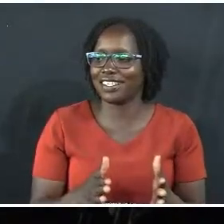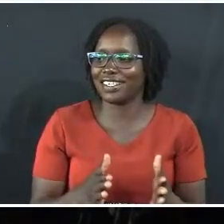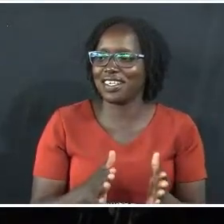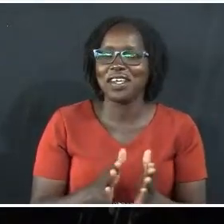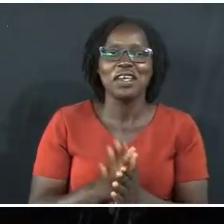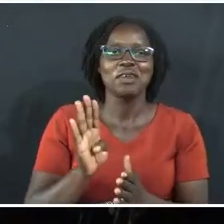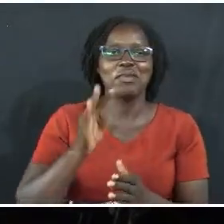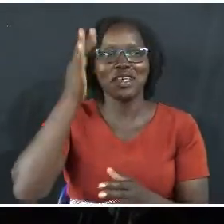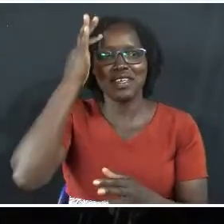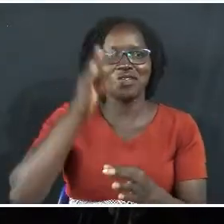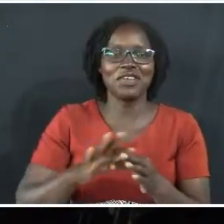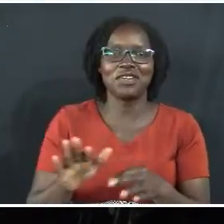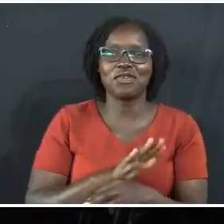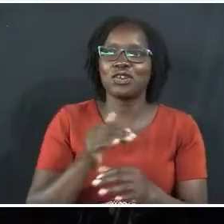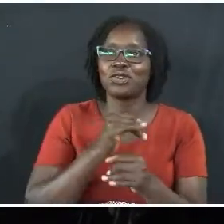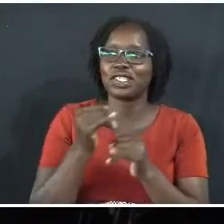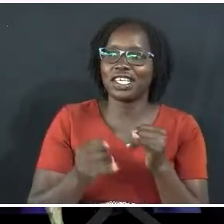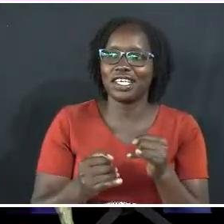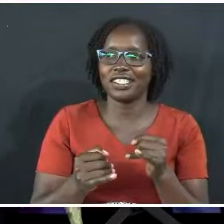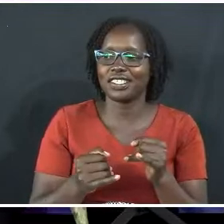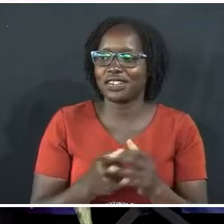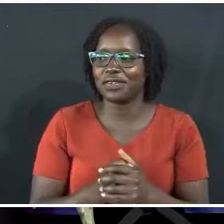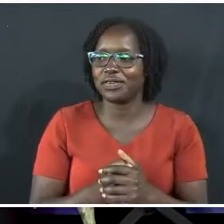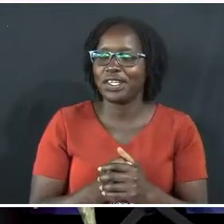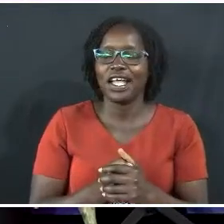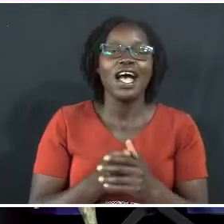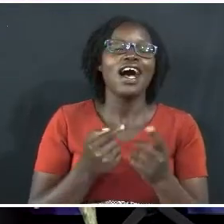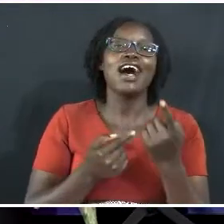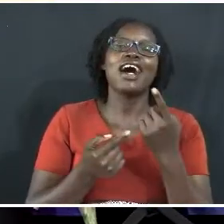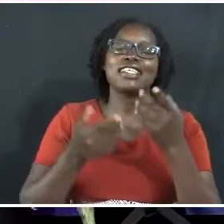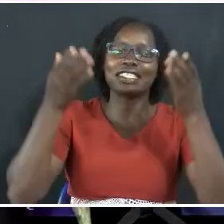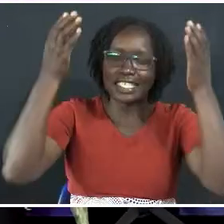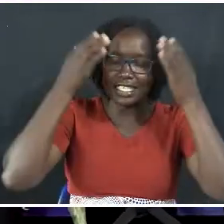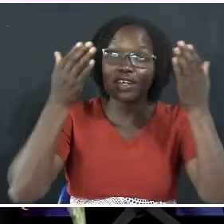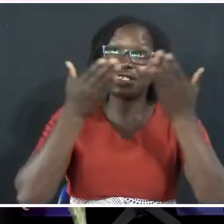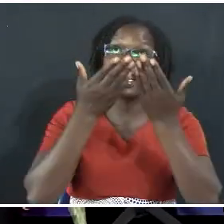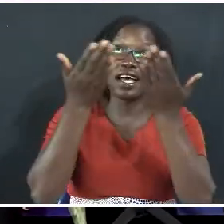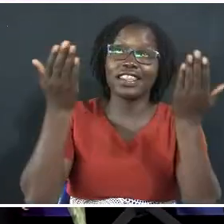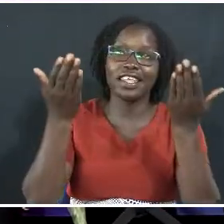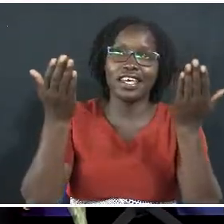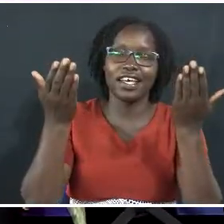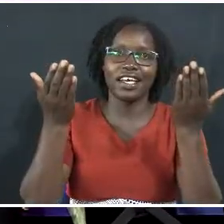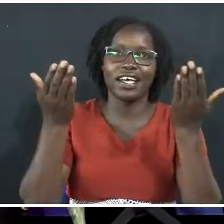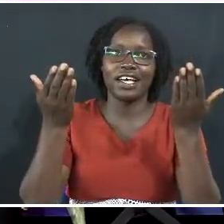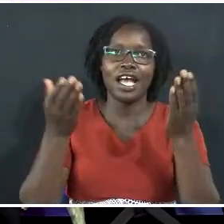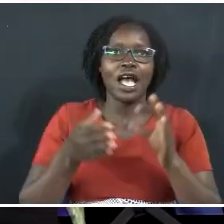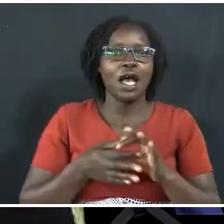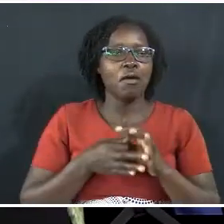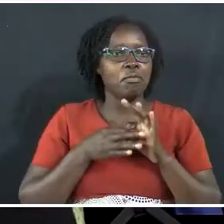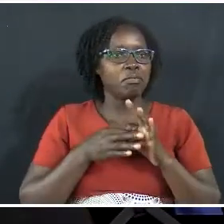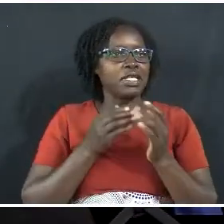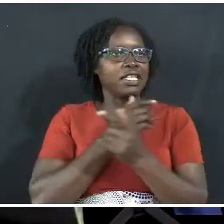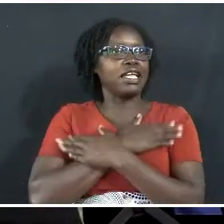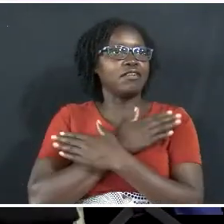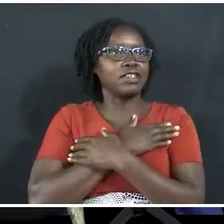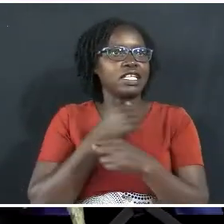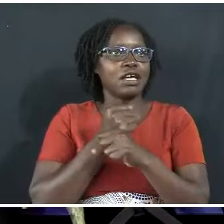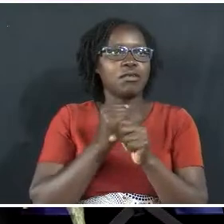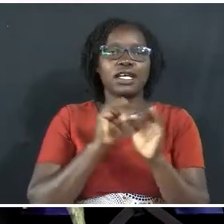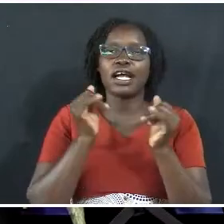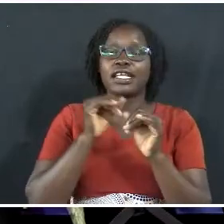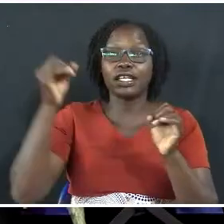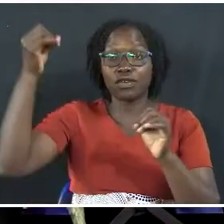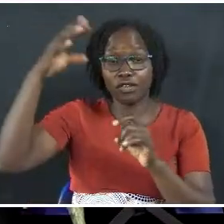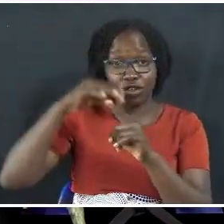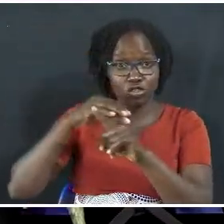Be faithful till the end. And crowns are there. Beloved, I make a new revelation